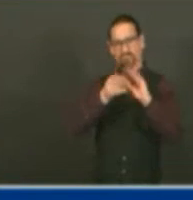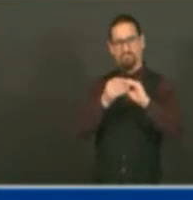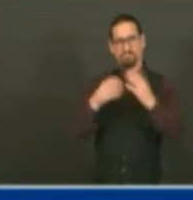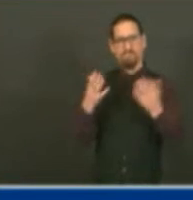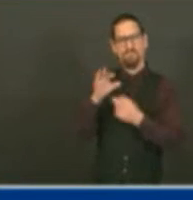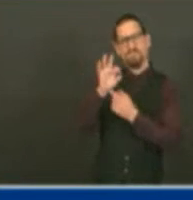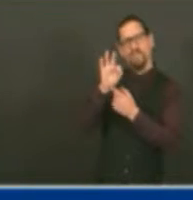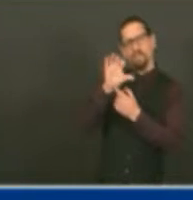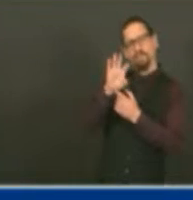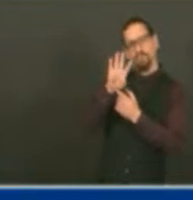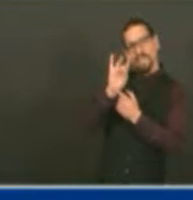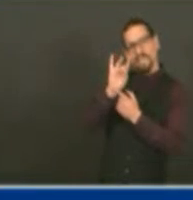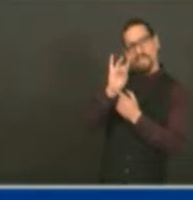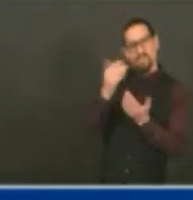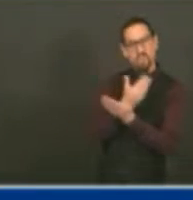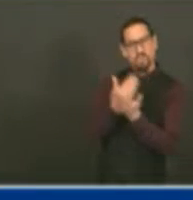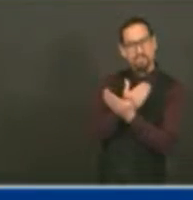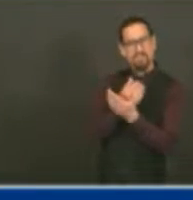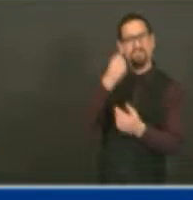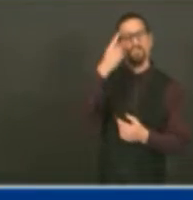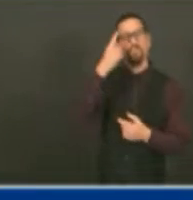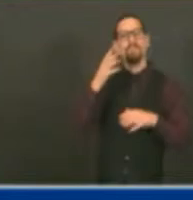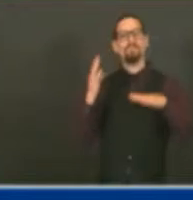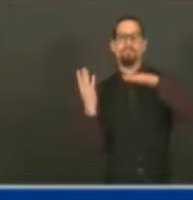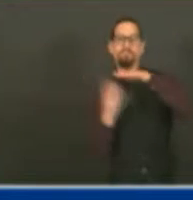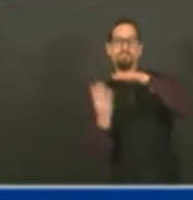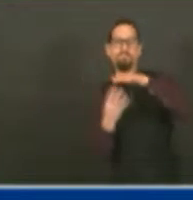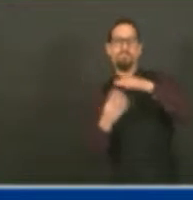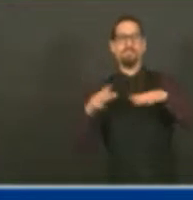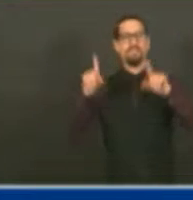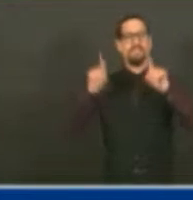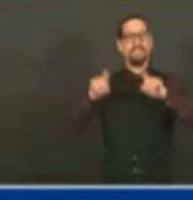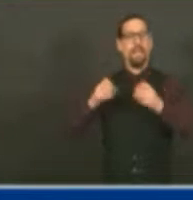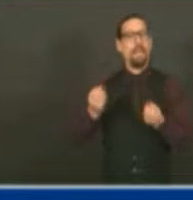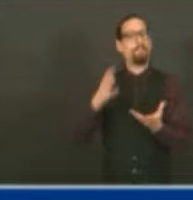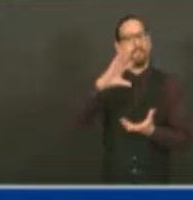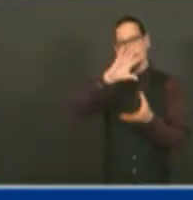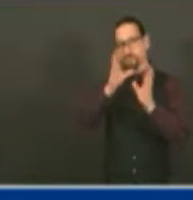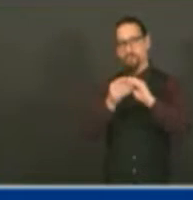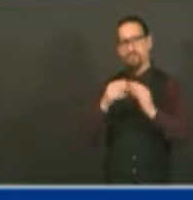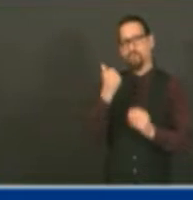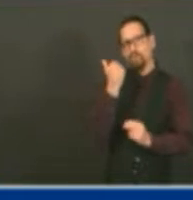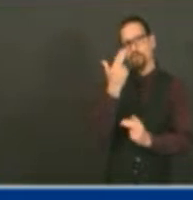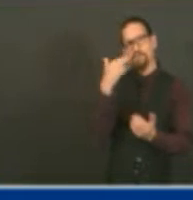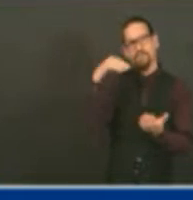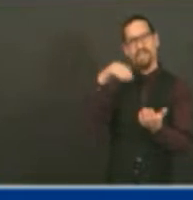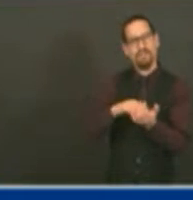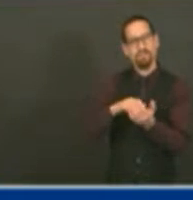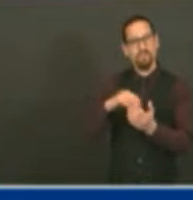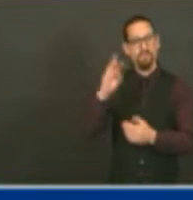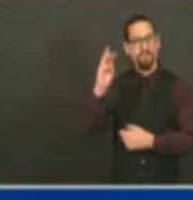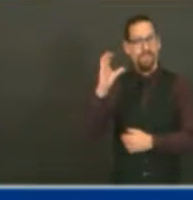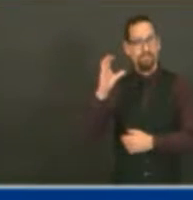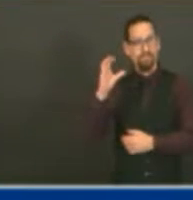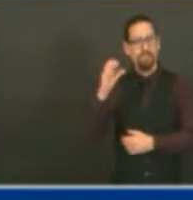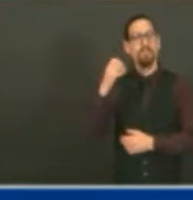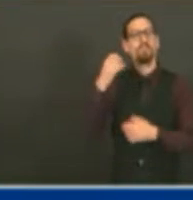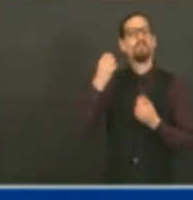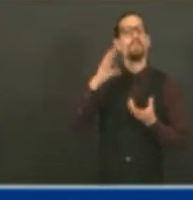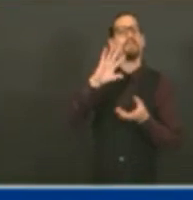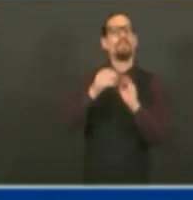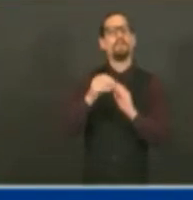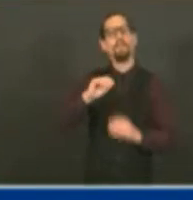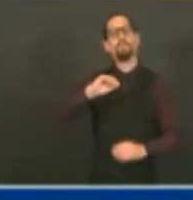13,600 tests for a percent positivity of 7%, and very sadly, we also